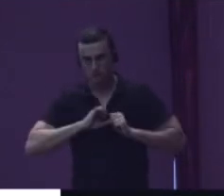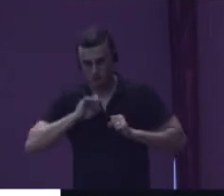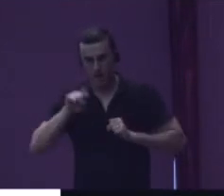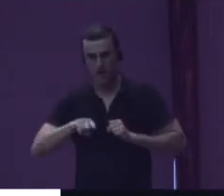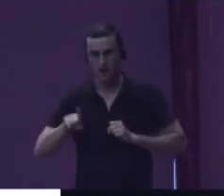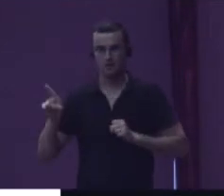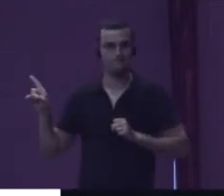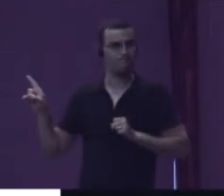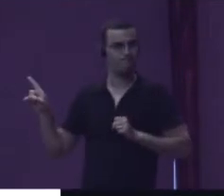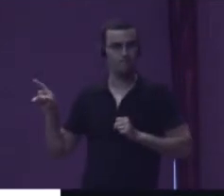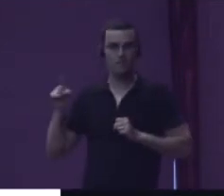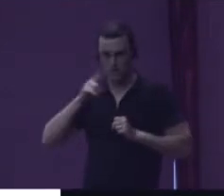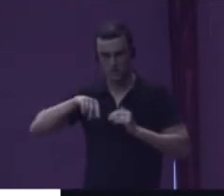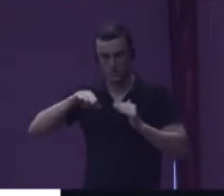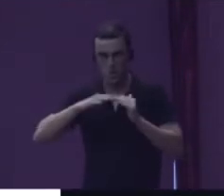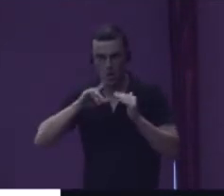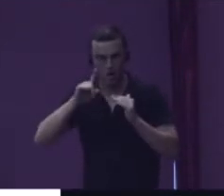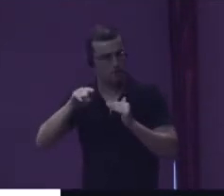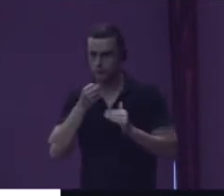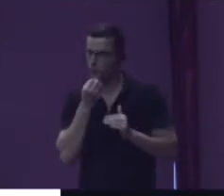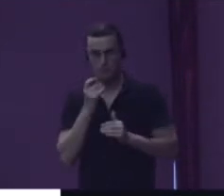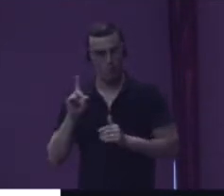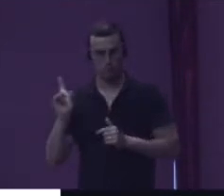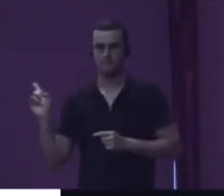I am sure if these were